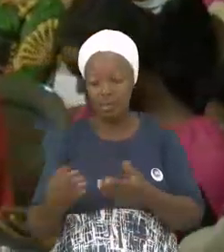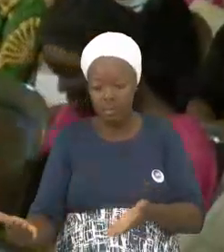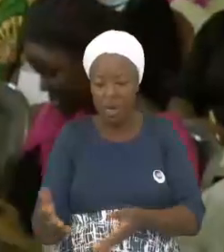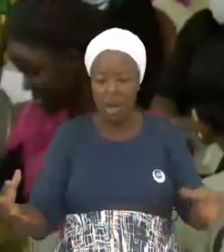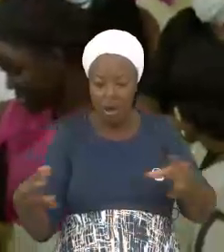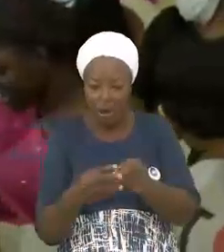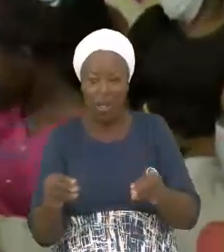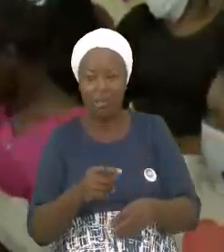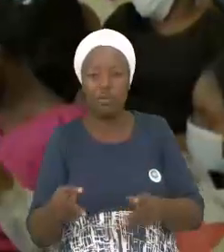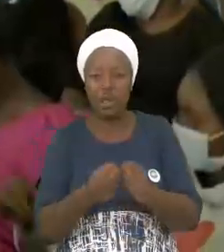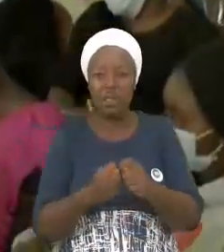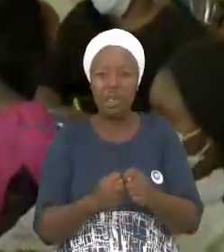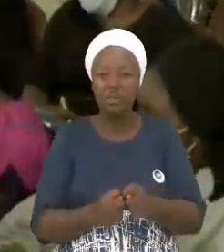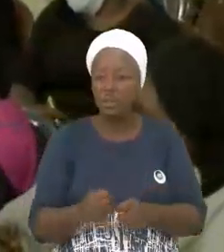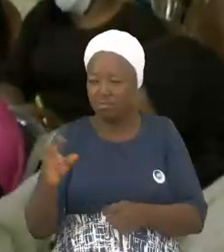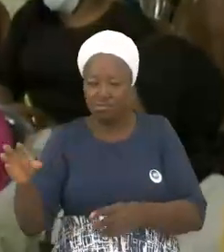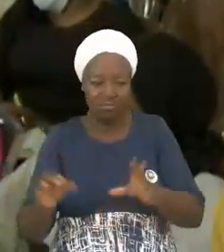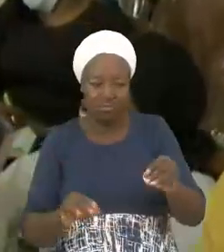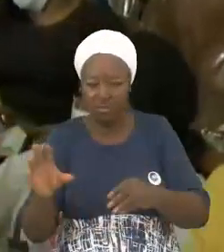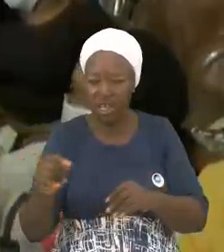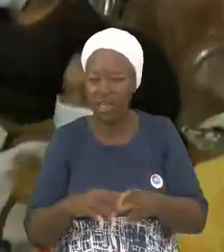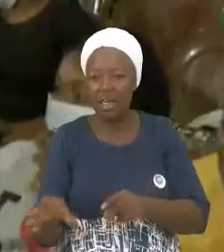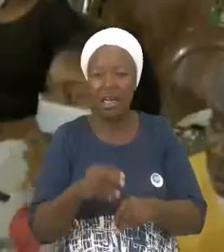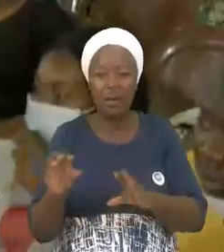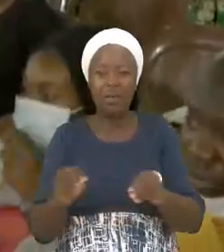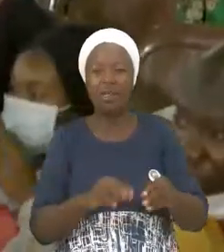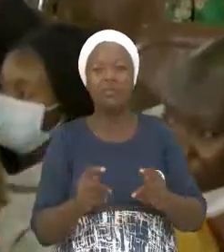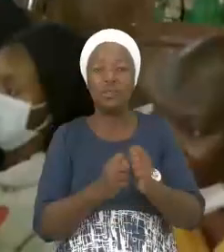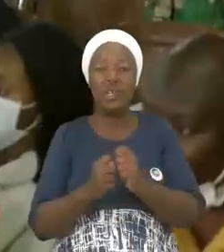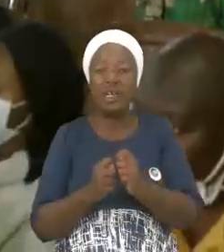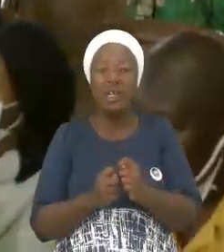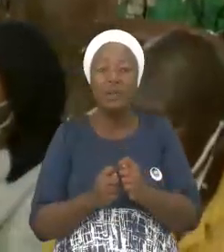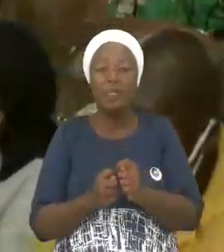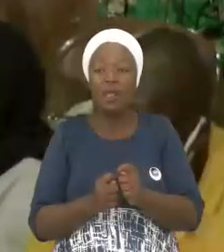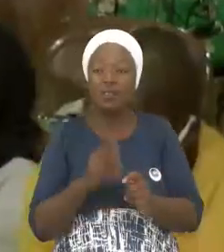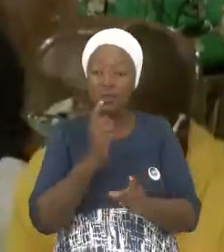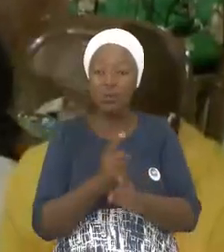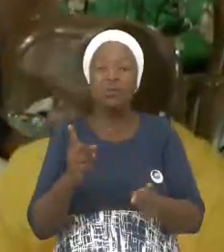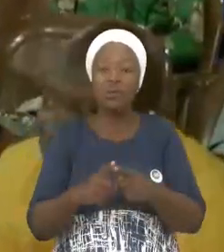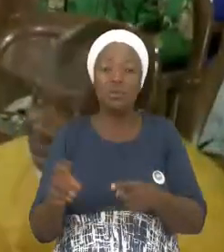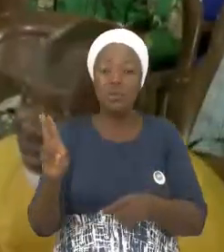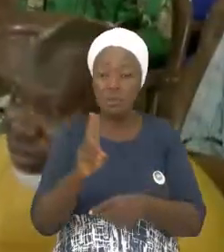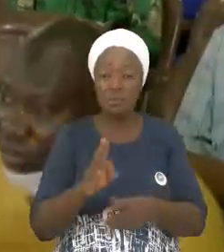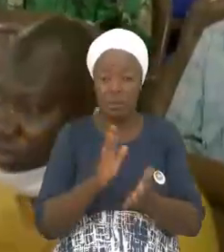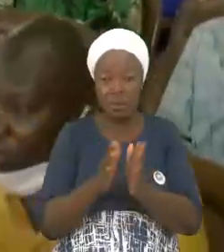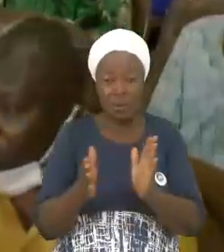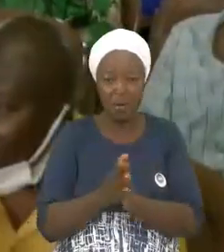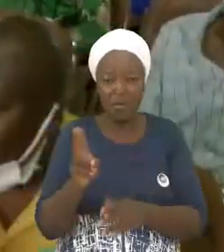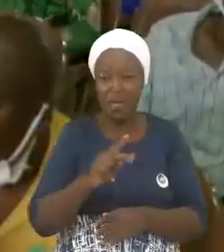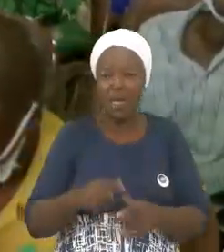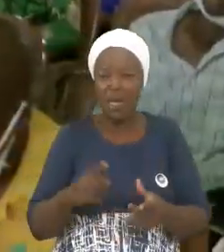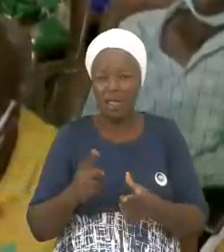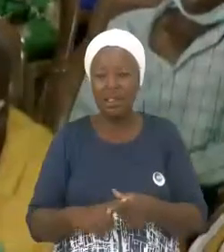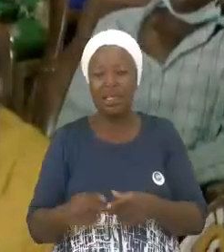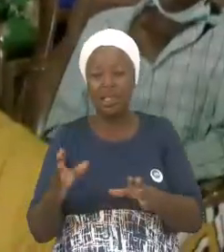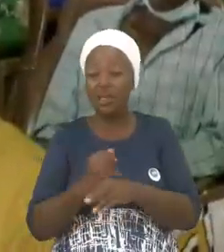together, one piece from there, one piece from there, another piece from there, another piece from there, and they collect all those scraps of